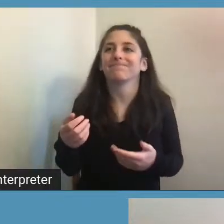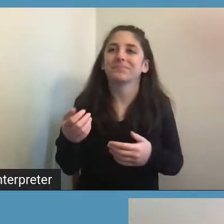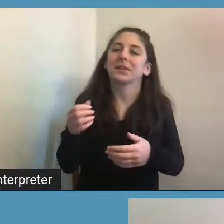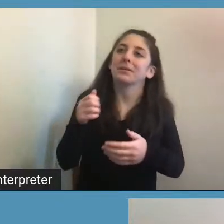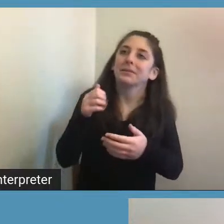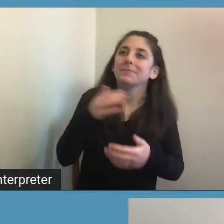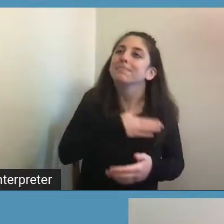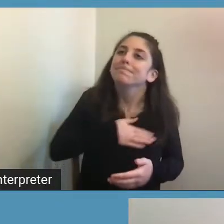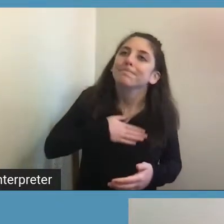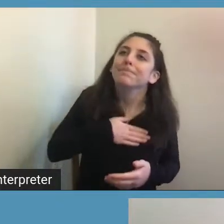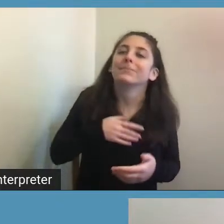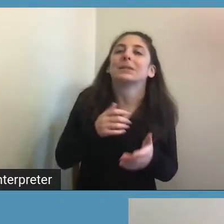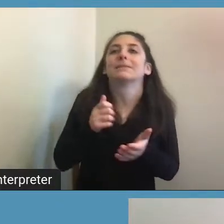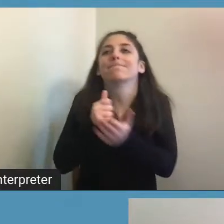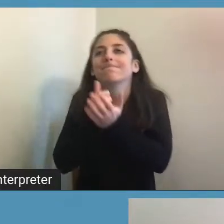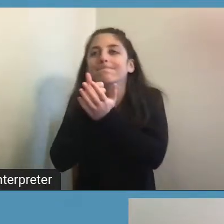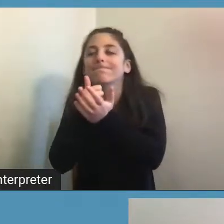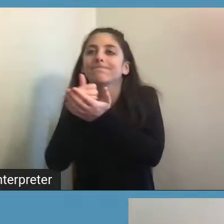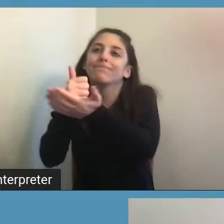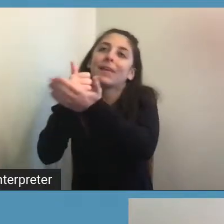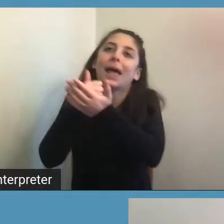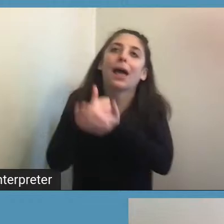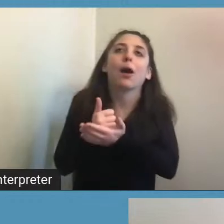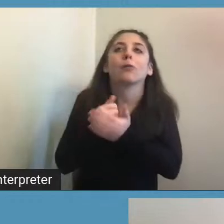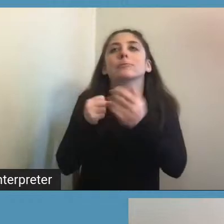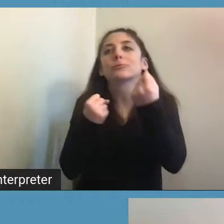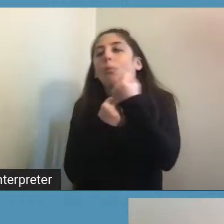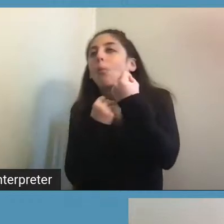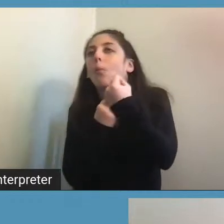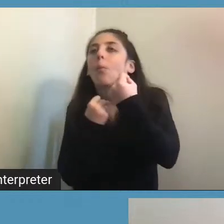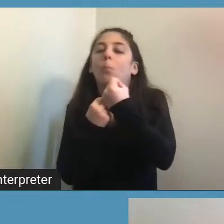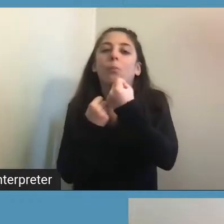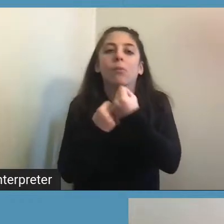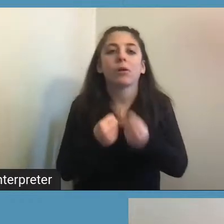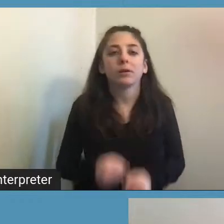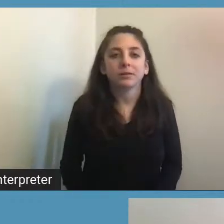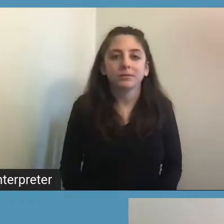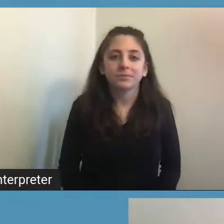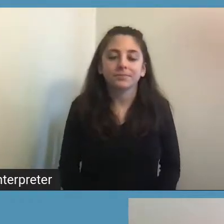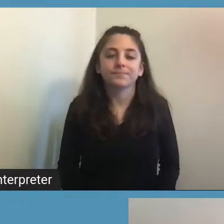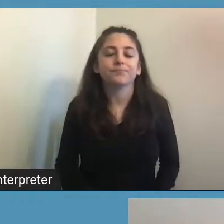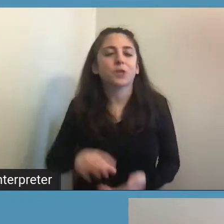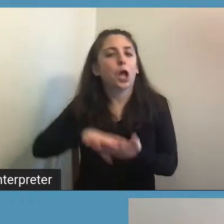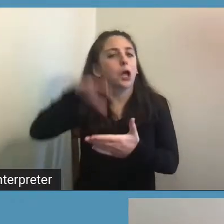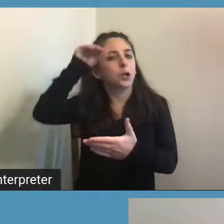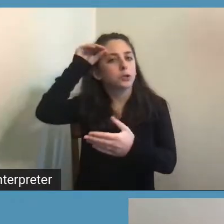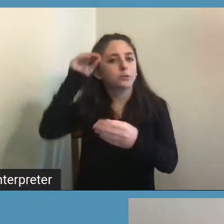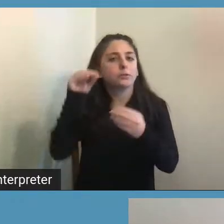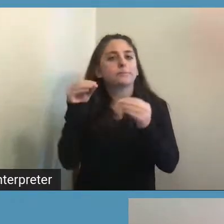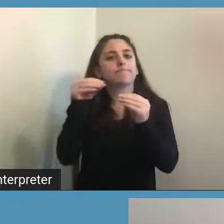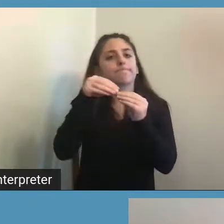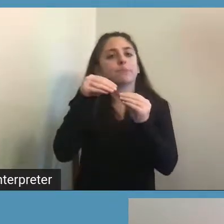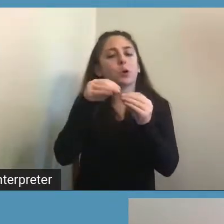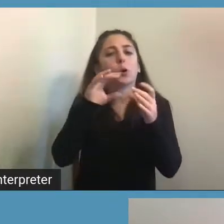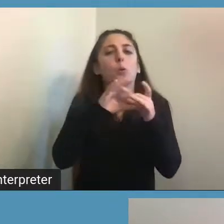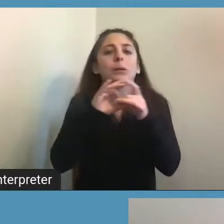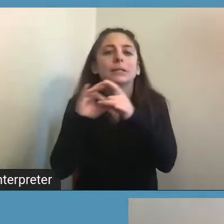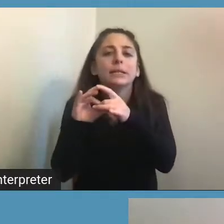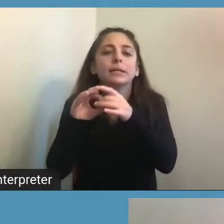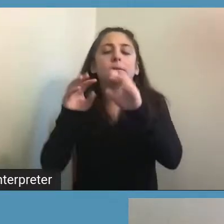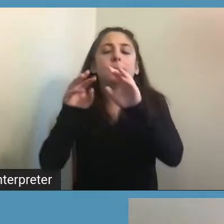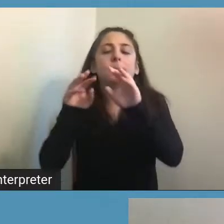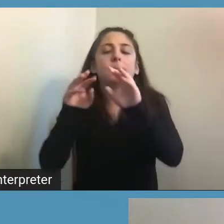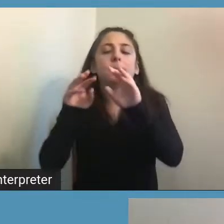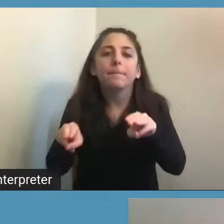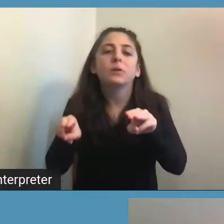right? You know, become a friend of the museum and learn more about these objects and